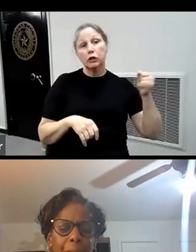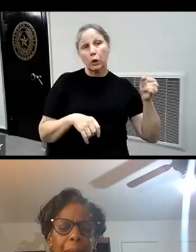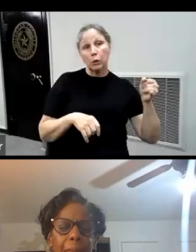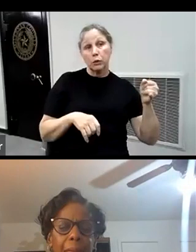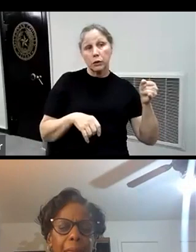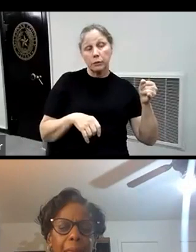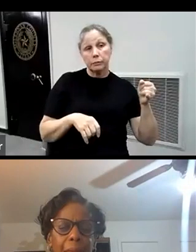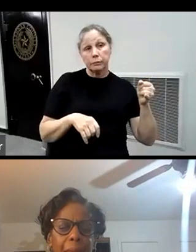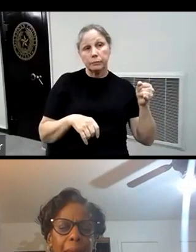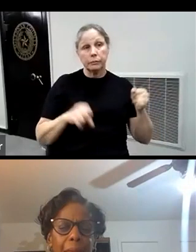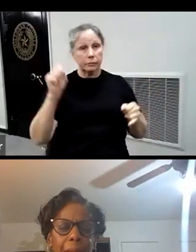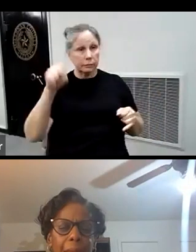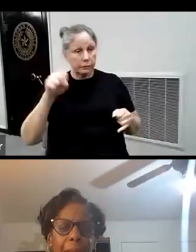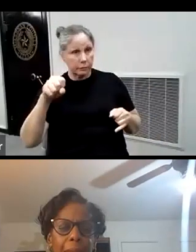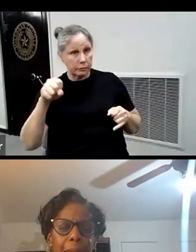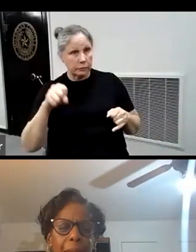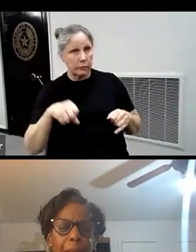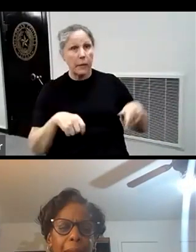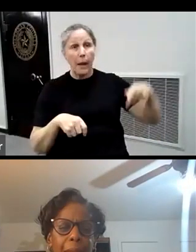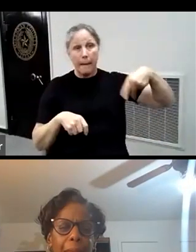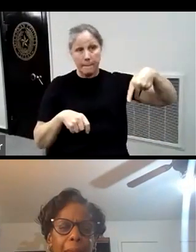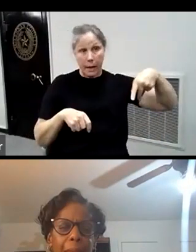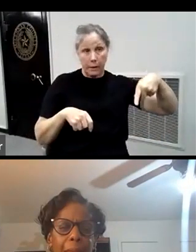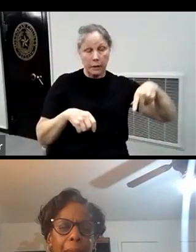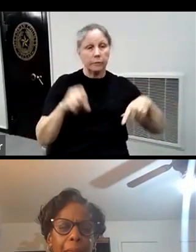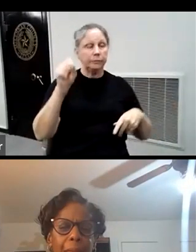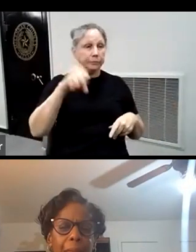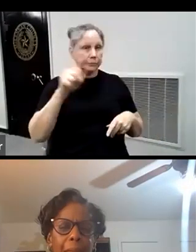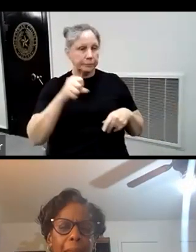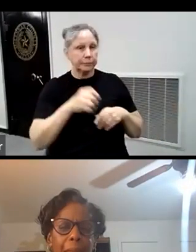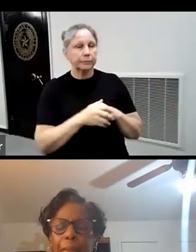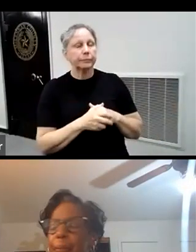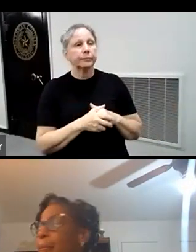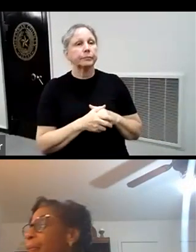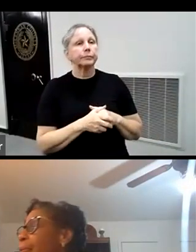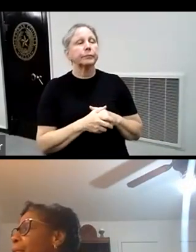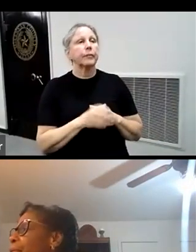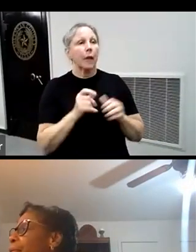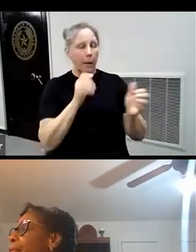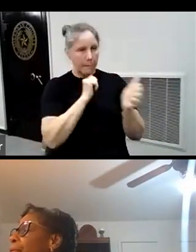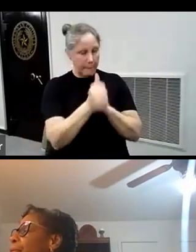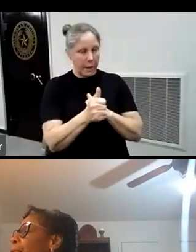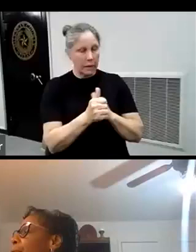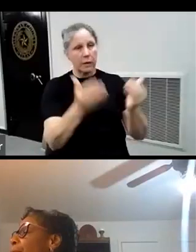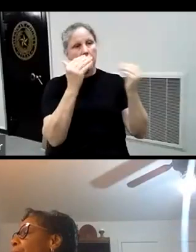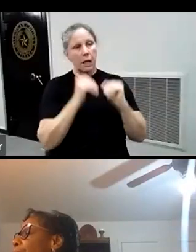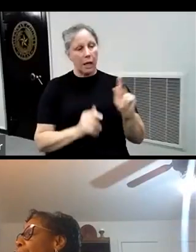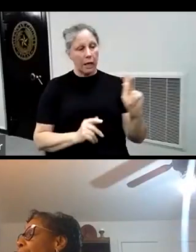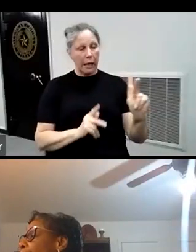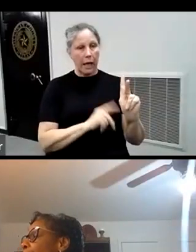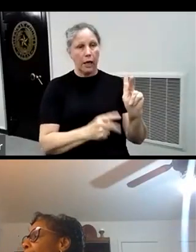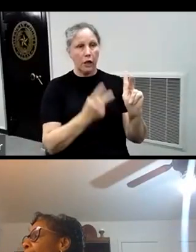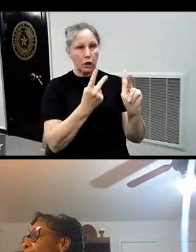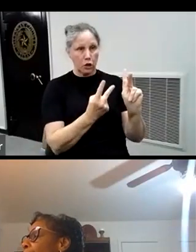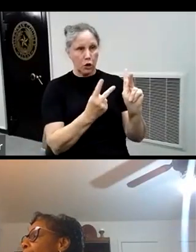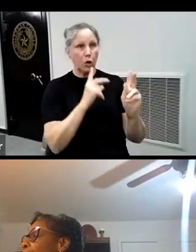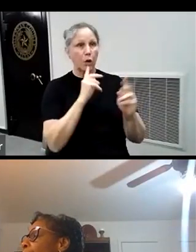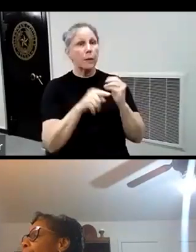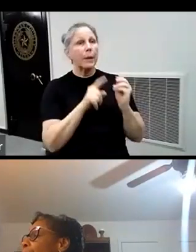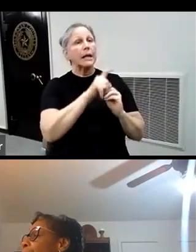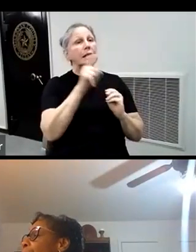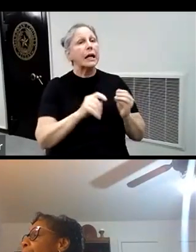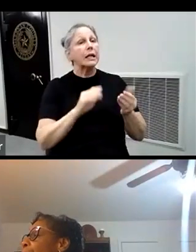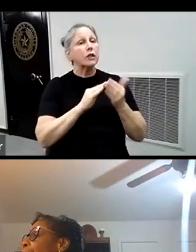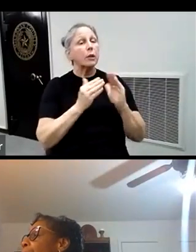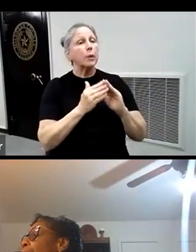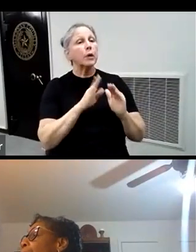Jones, Aye. Commissioner Perry. Pass. Under K2 regarding the Texas Community